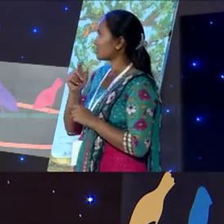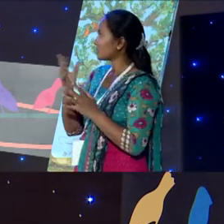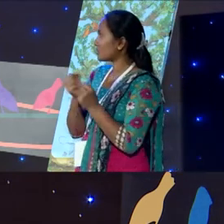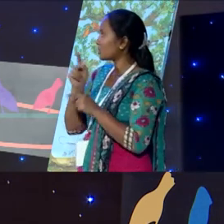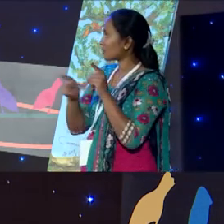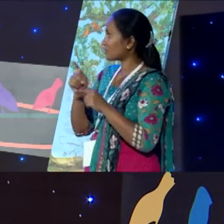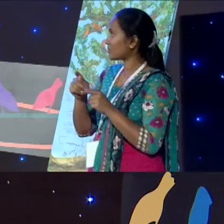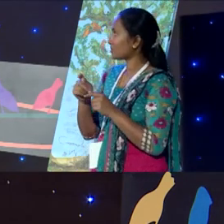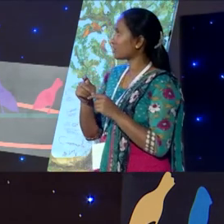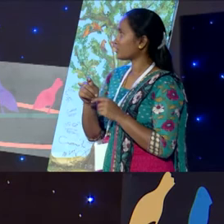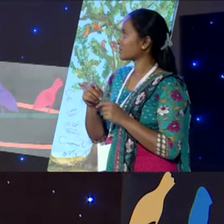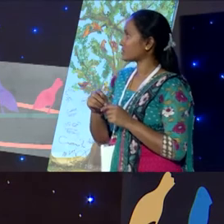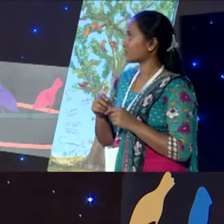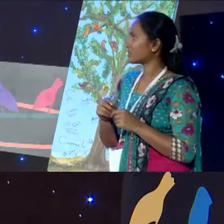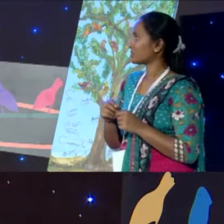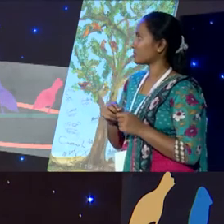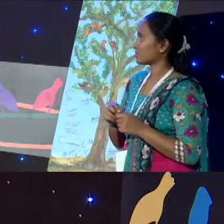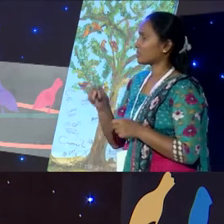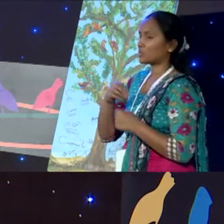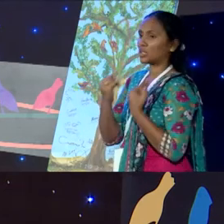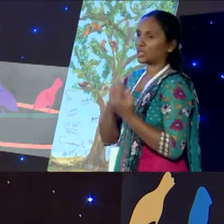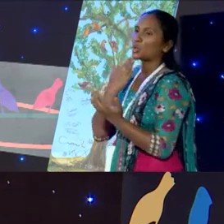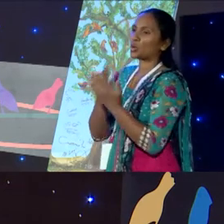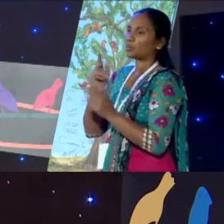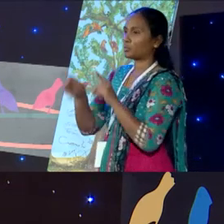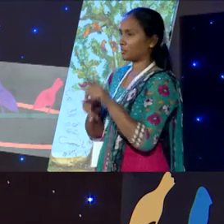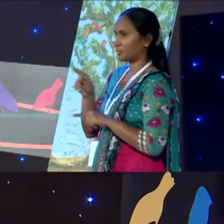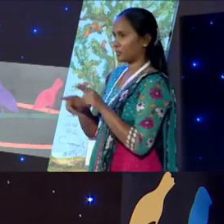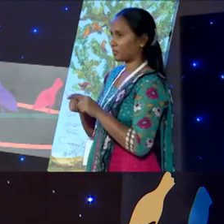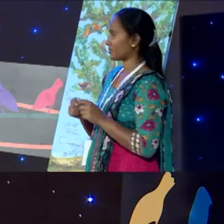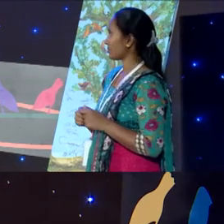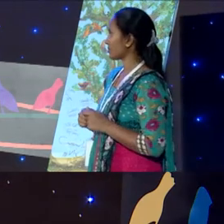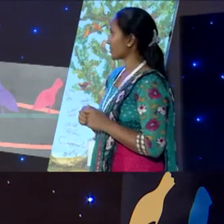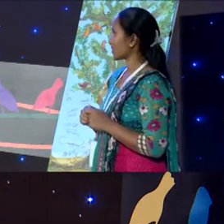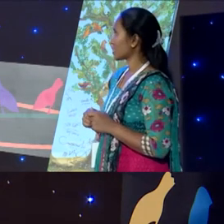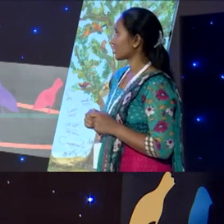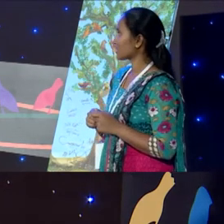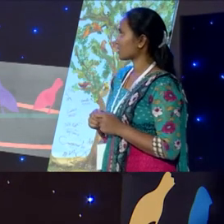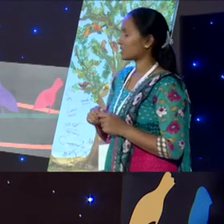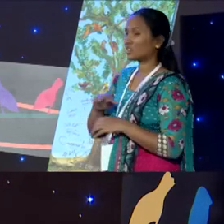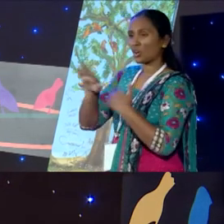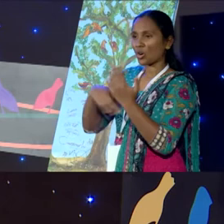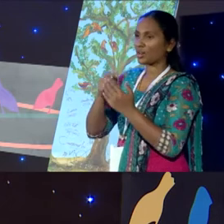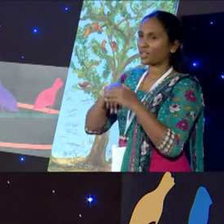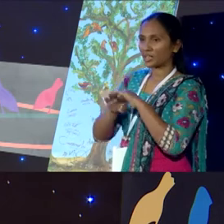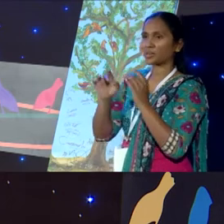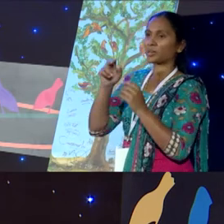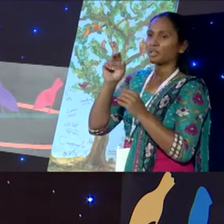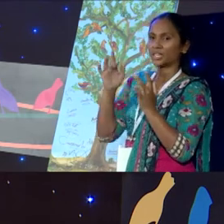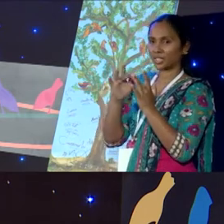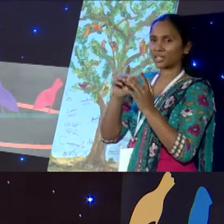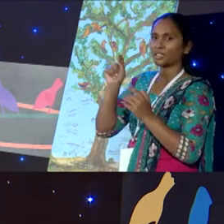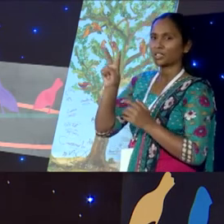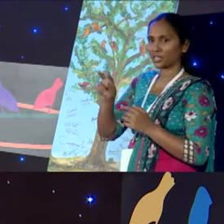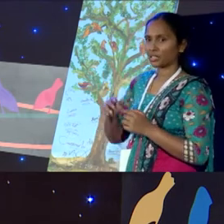in general are really generous and good people. Like I'm trying to tell you, it's all media driven. Because negative